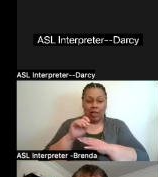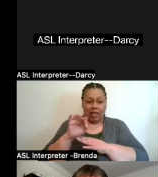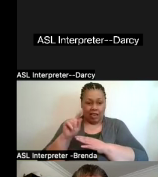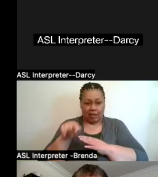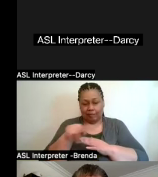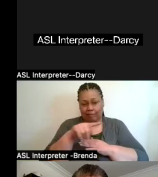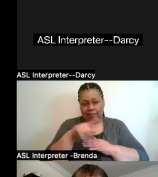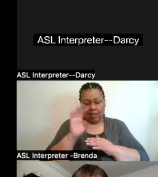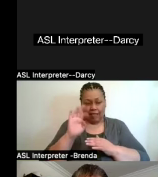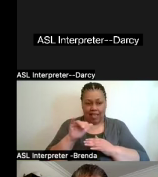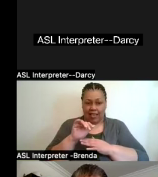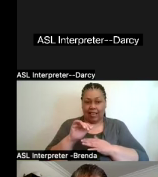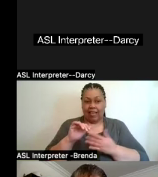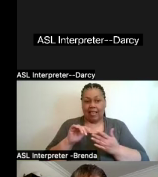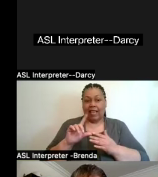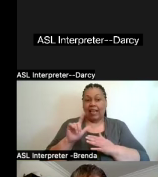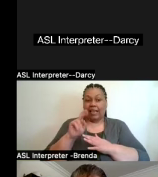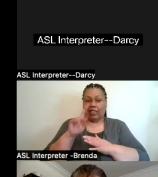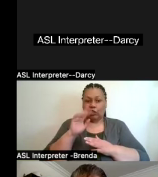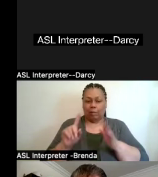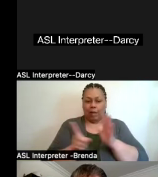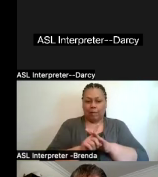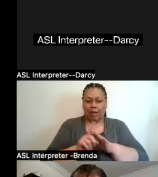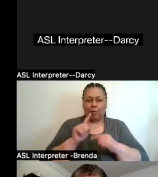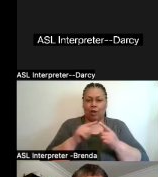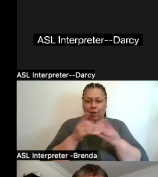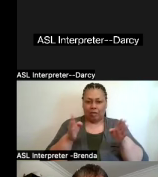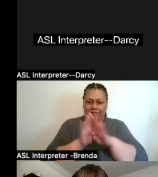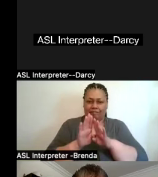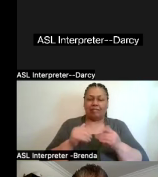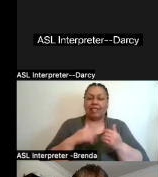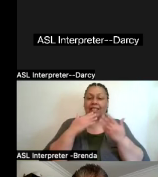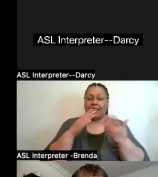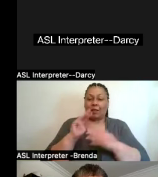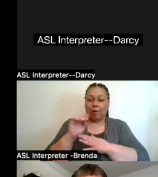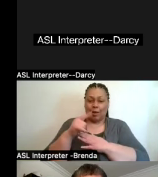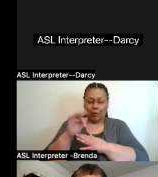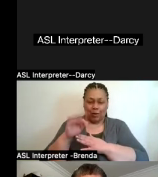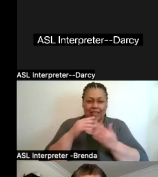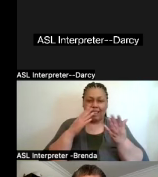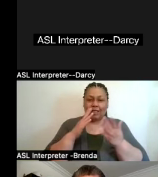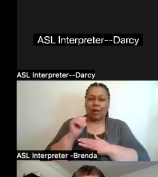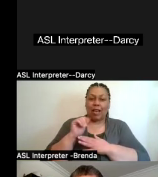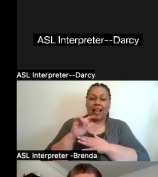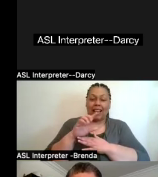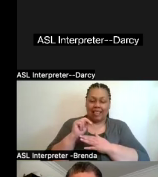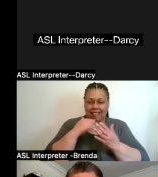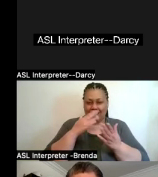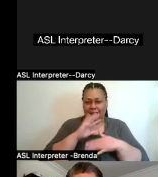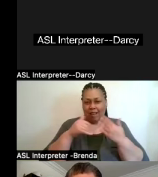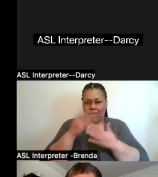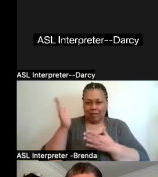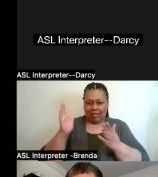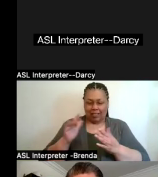that should pop up when we end the webinar here. Thank you, Margaret. Thank you, Alan, and all our presenters and the team here